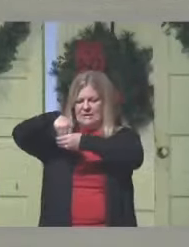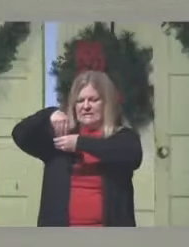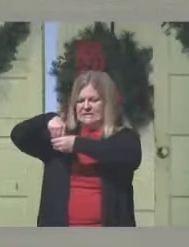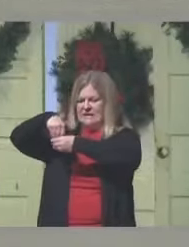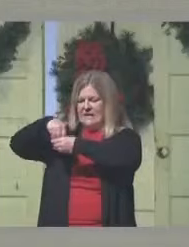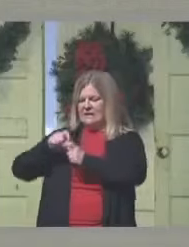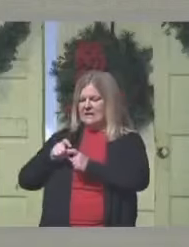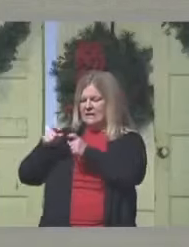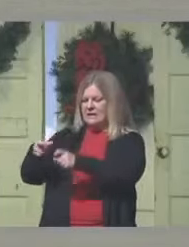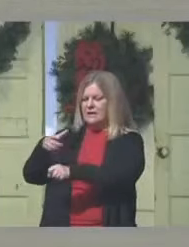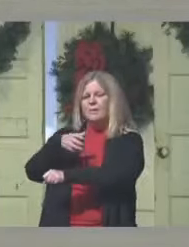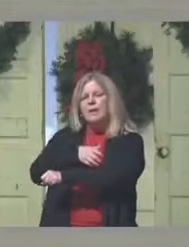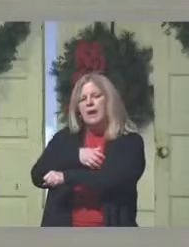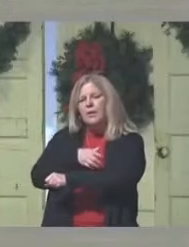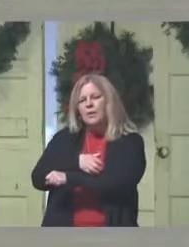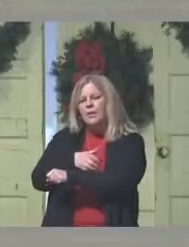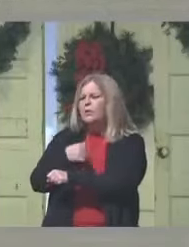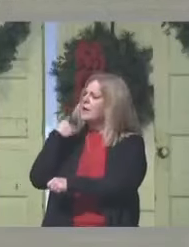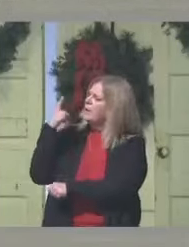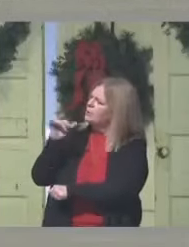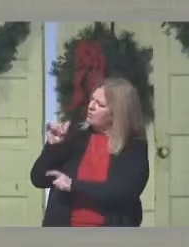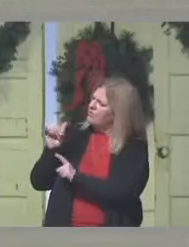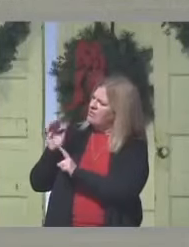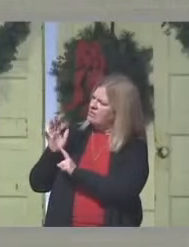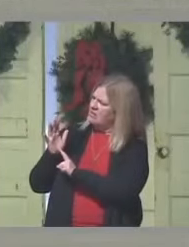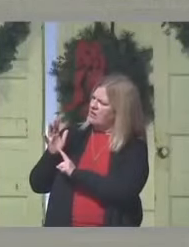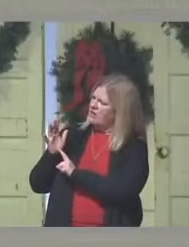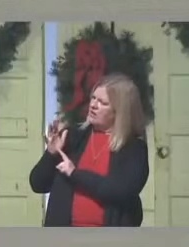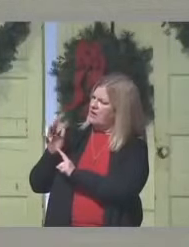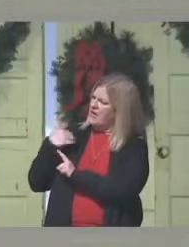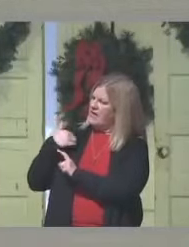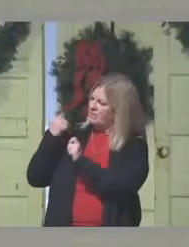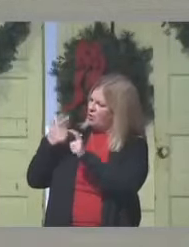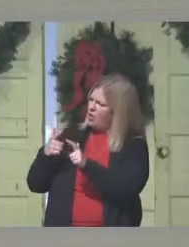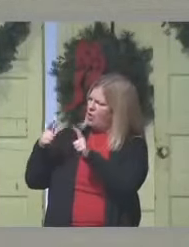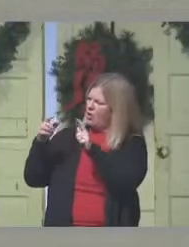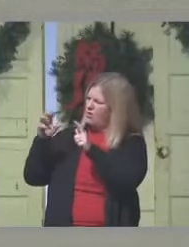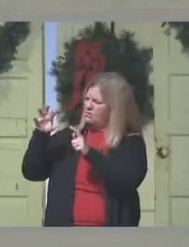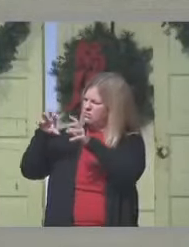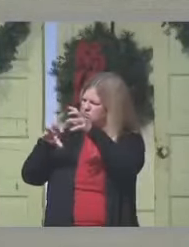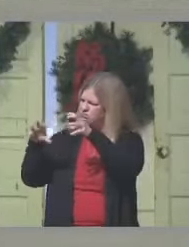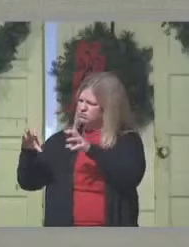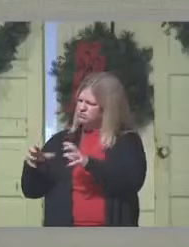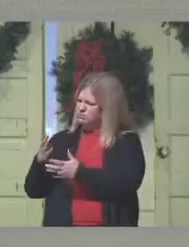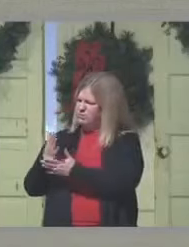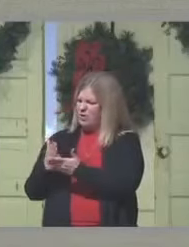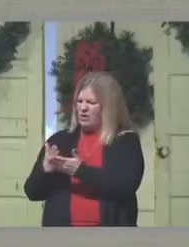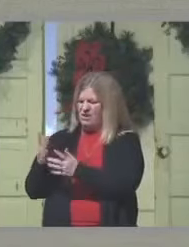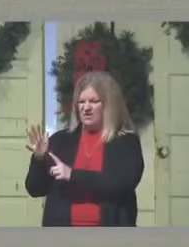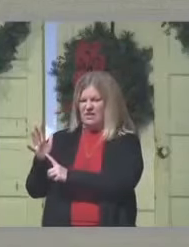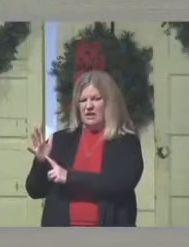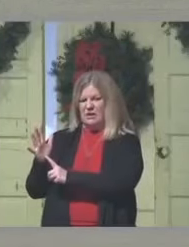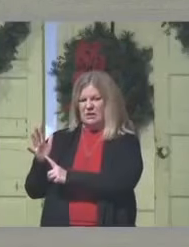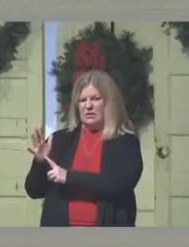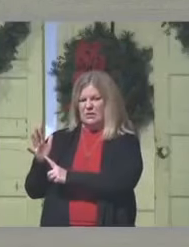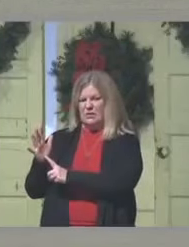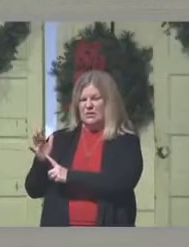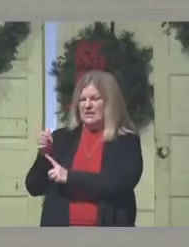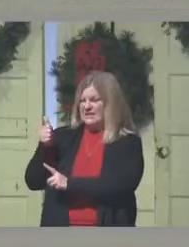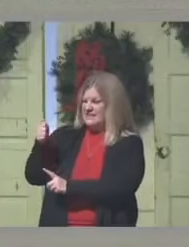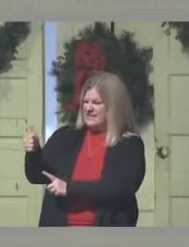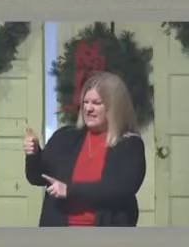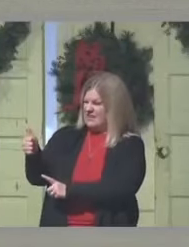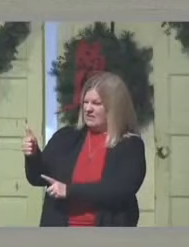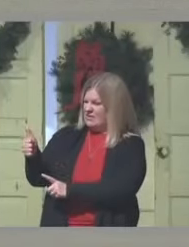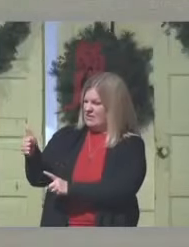power source. Now, it may look like a lantern. It may have all the physical attributes of a lantern, but it cannot be